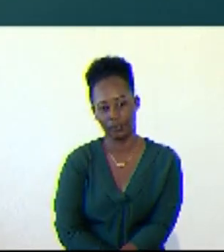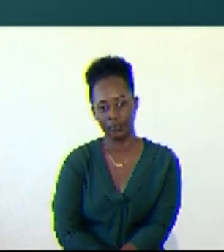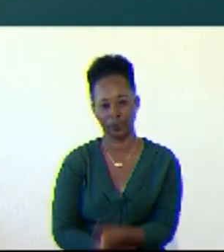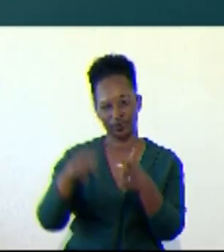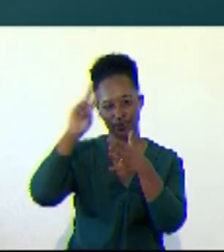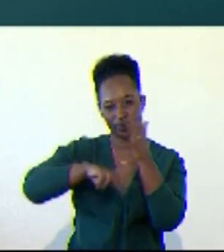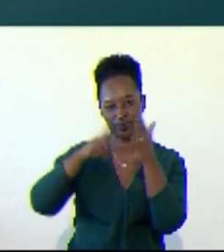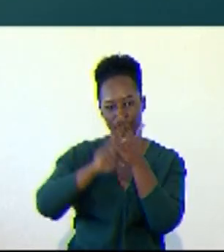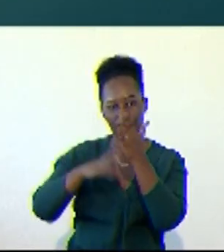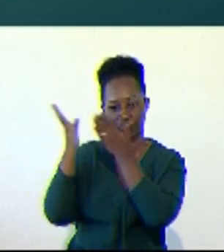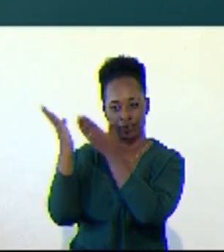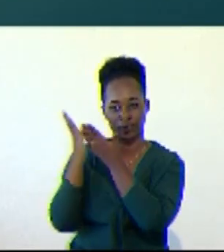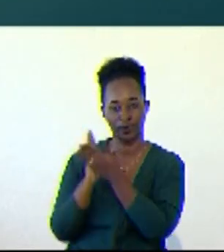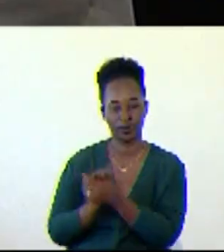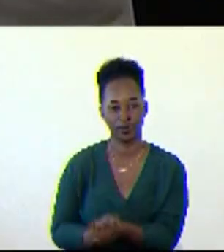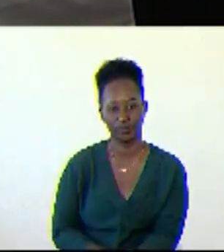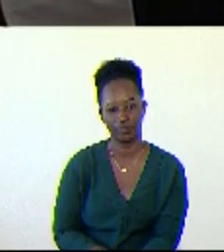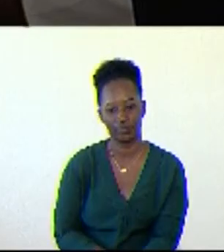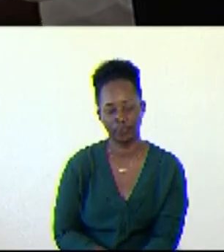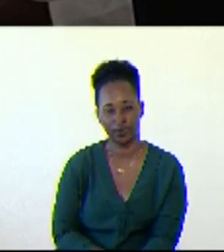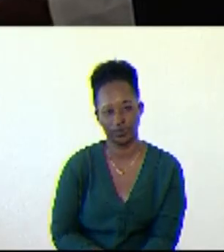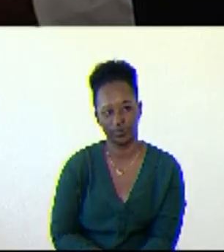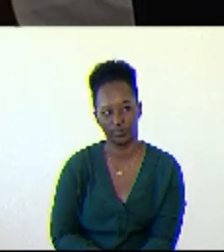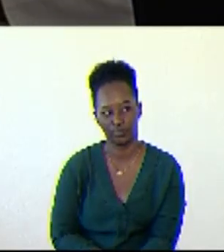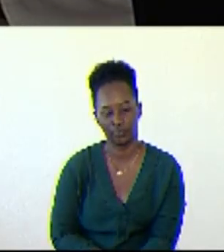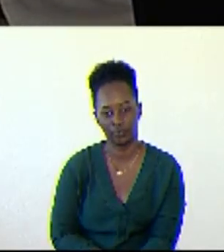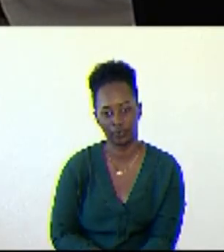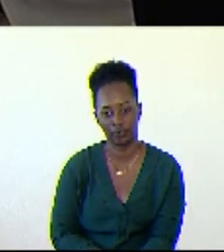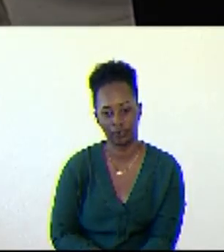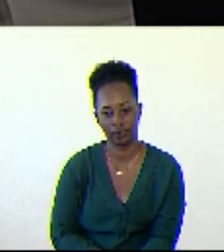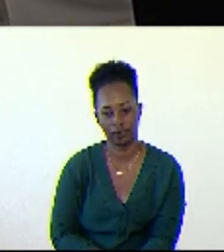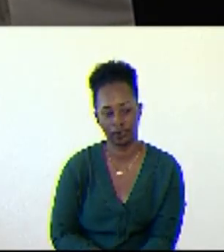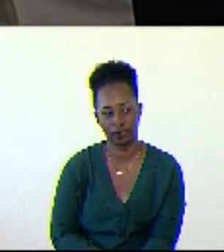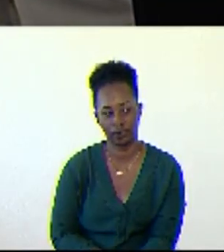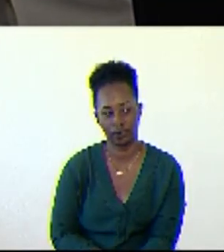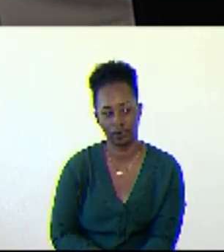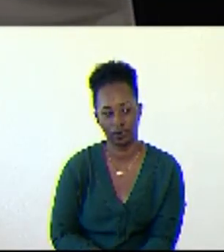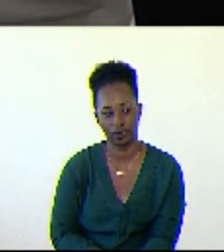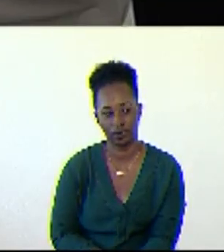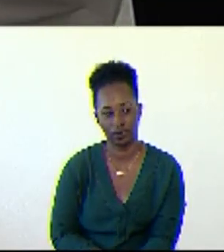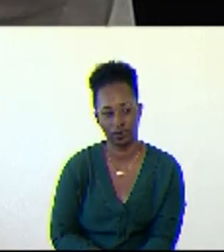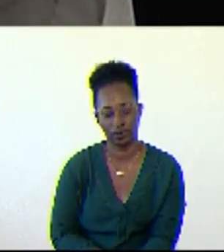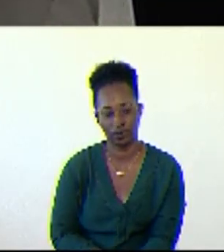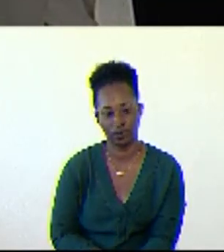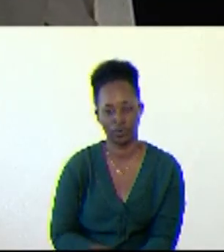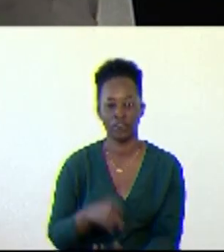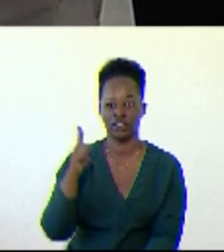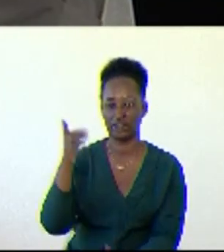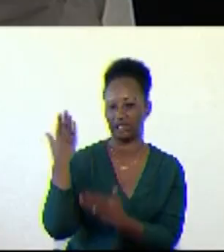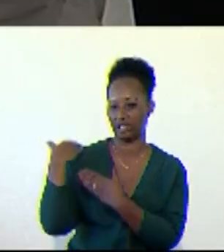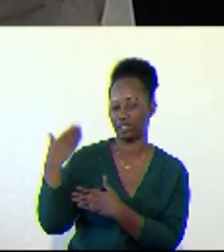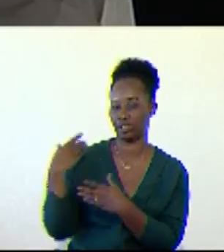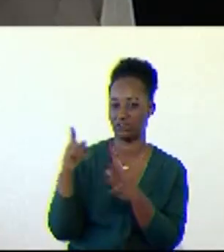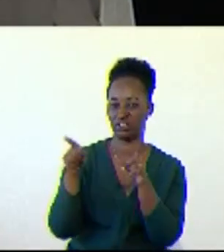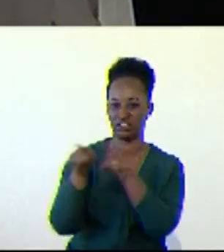Complete the following equation, and you state the conditions. It's on the previous slides. It's very simple. And you